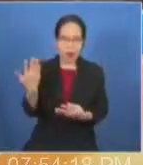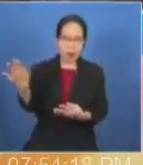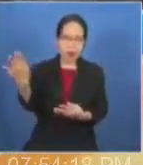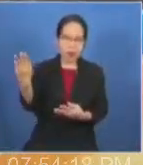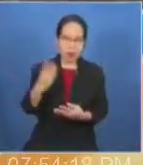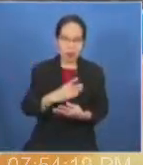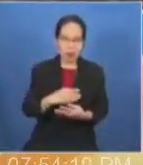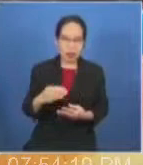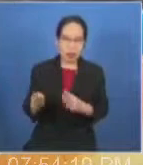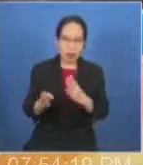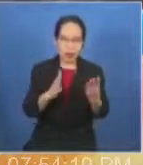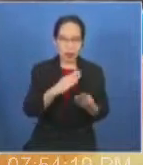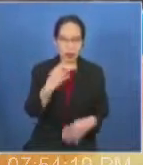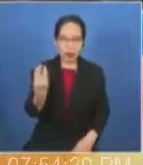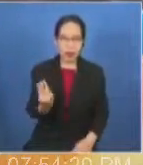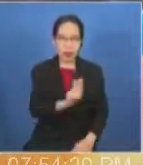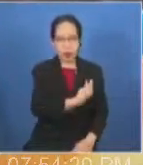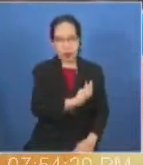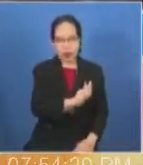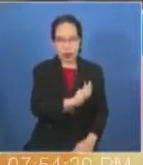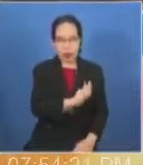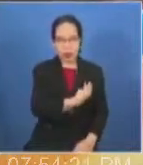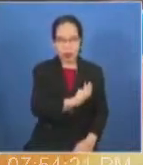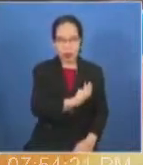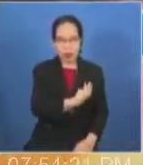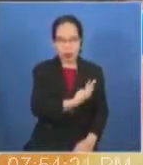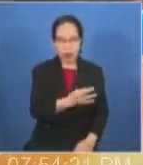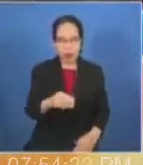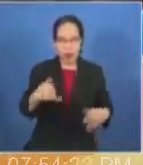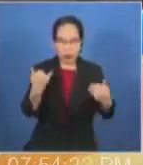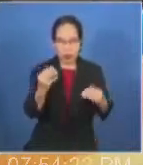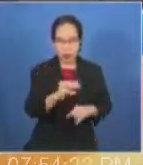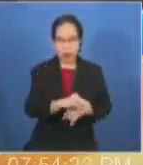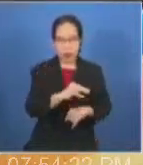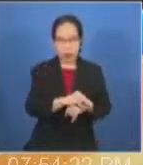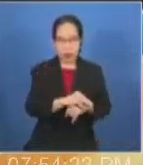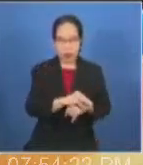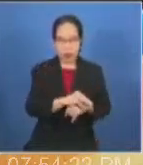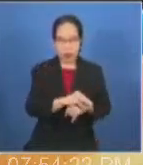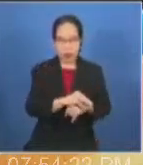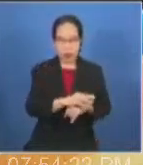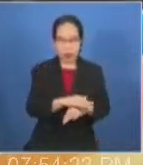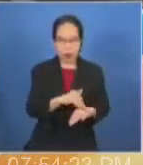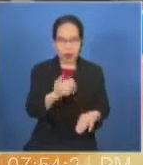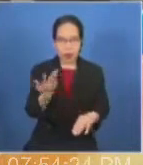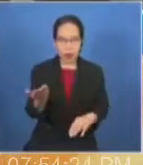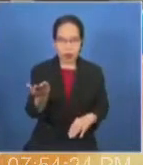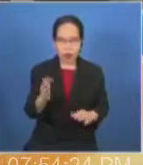I became a member of their youth ministry.